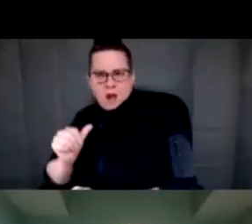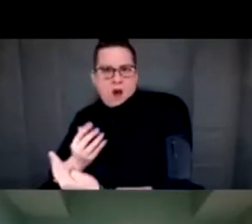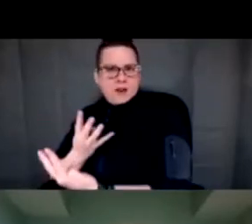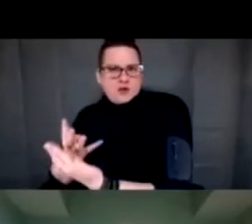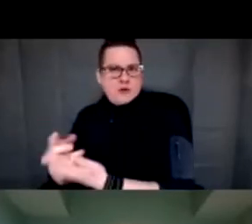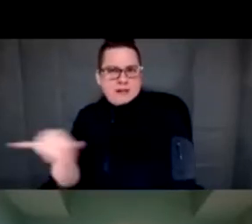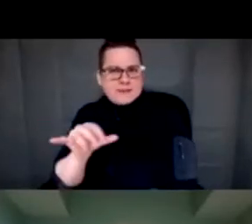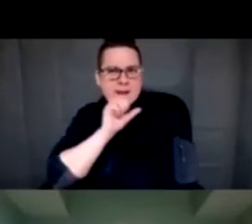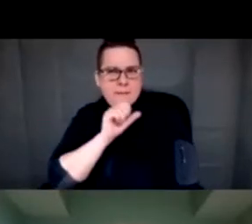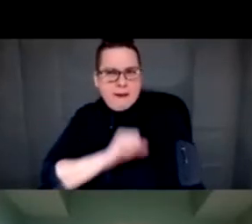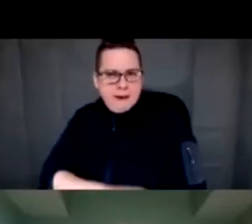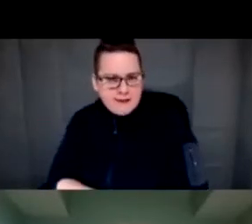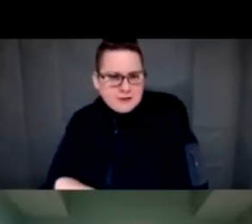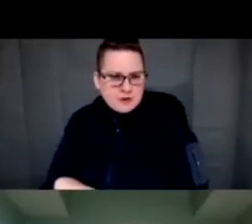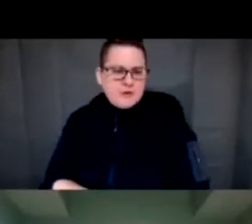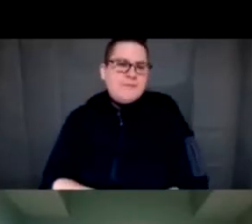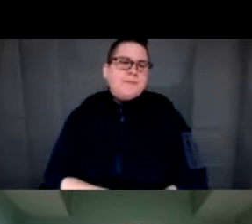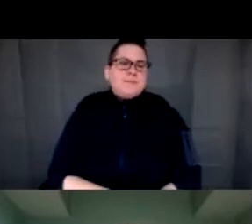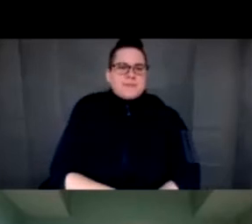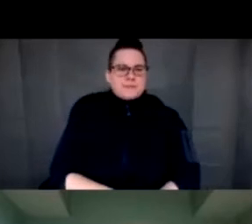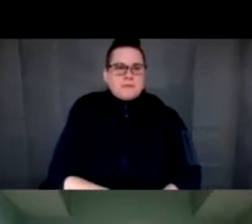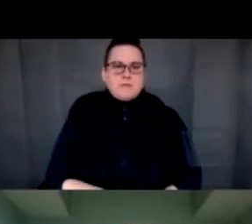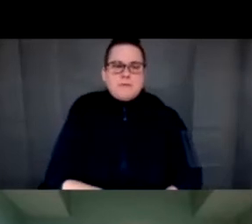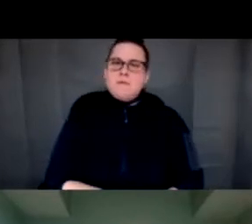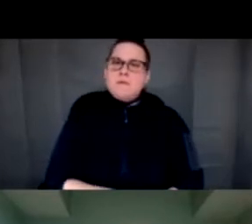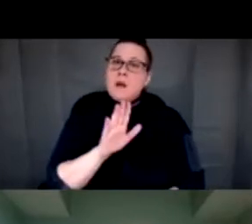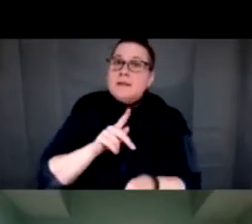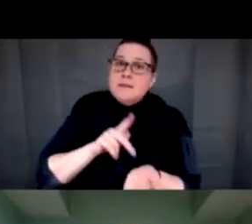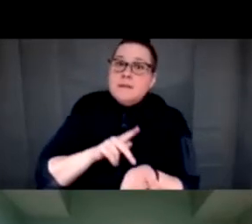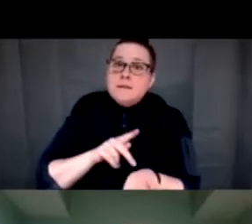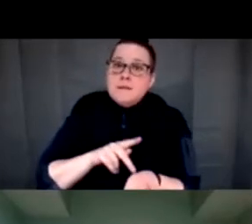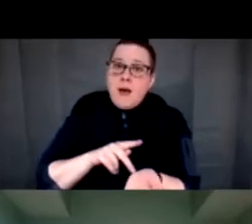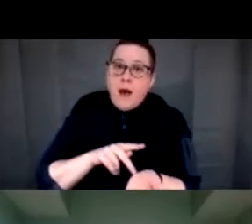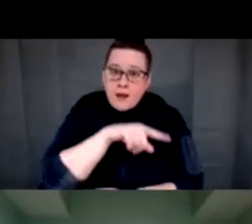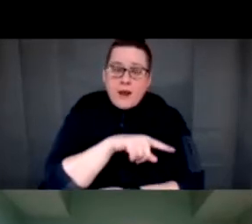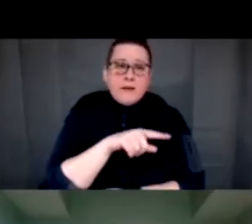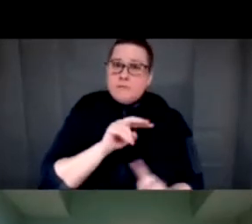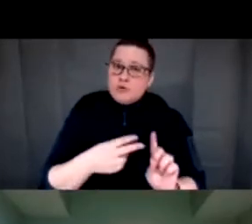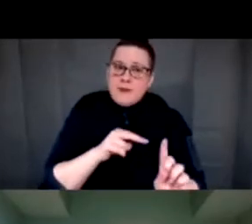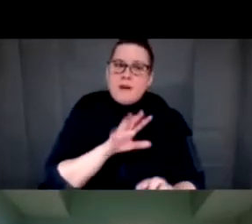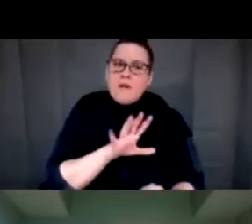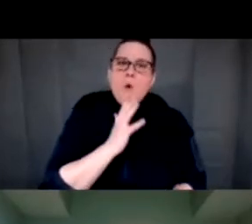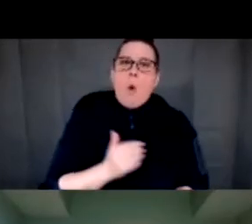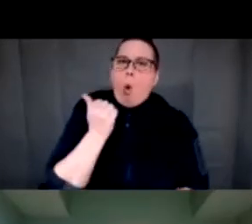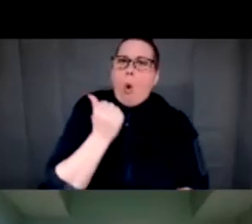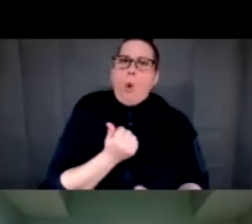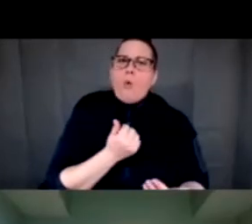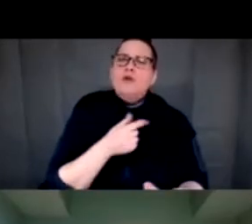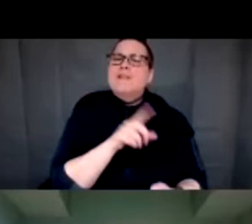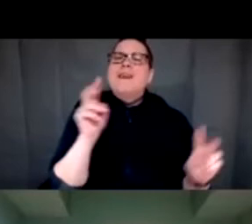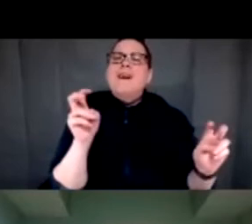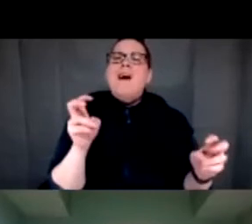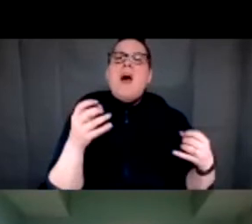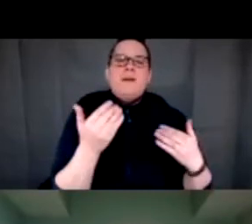age. And from a psychiatric perspective, older prisoners are a boundaried population, so